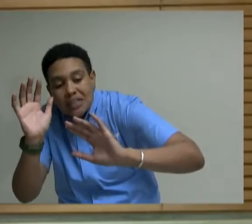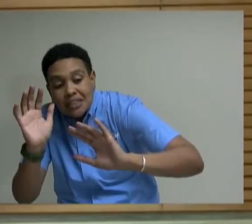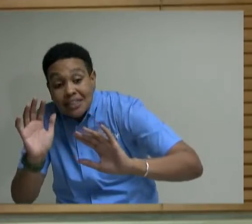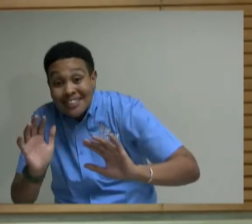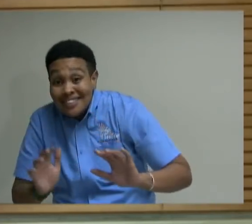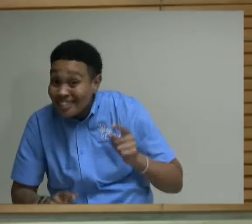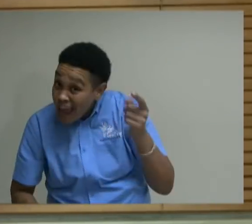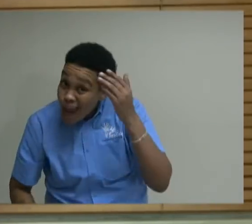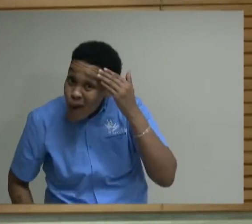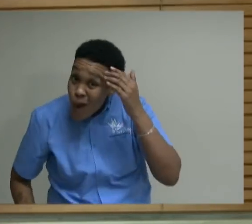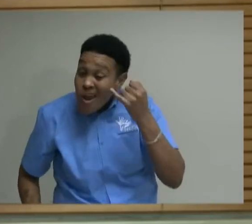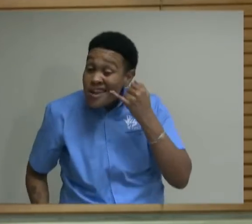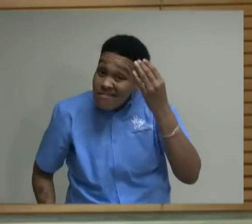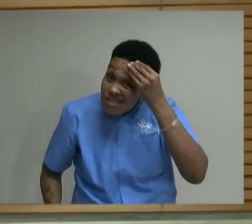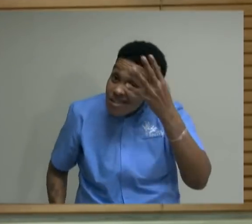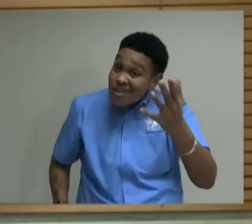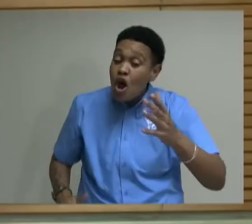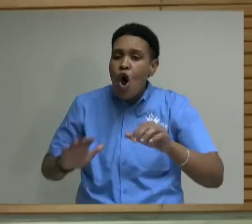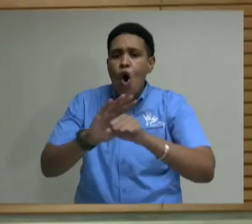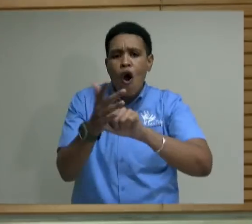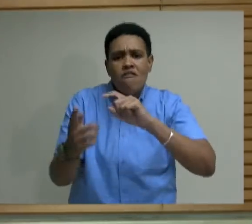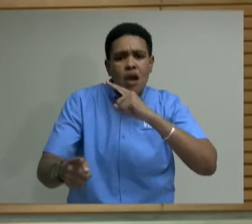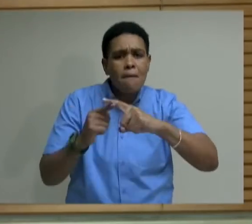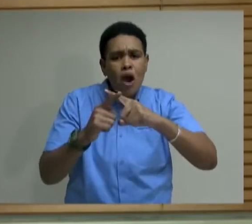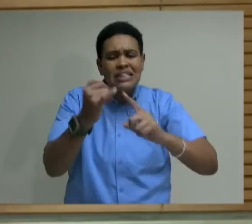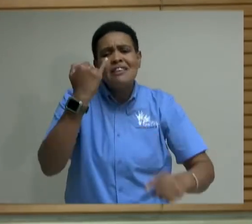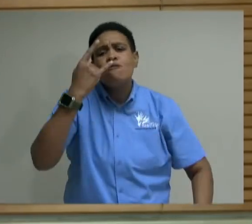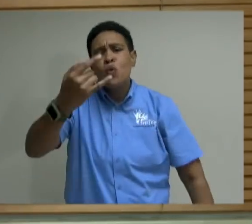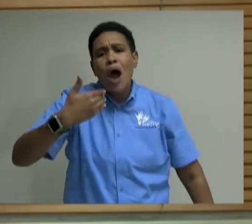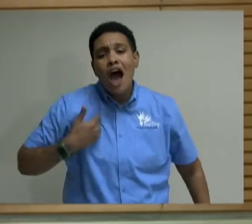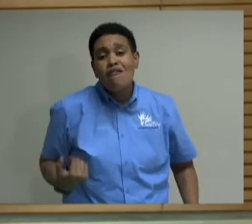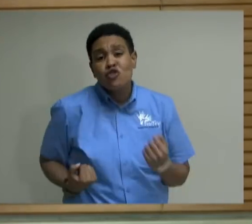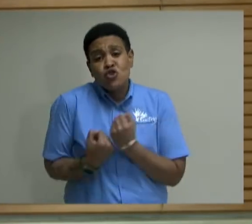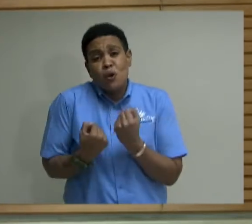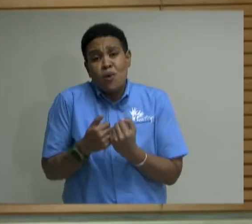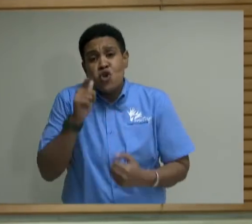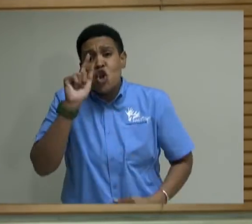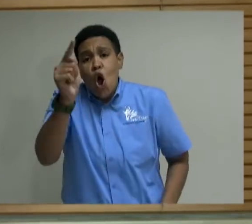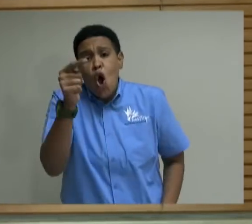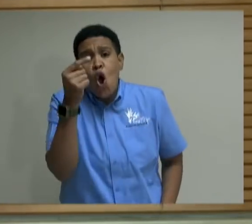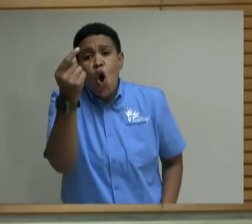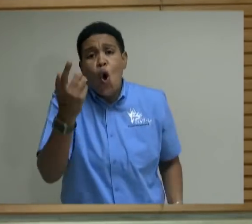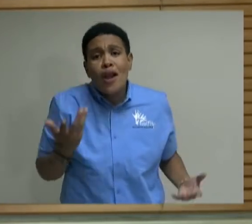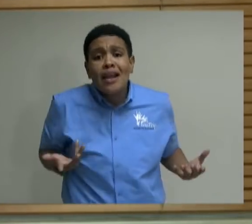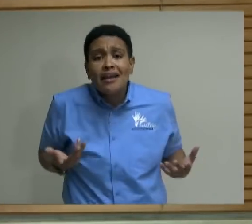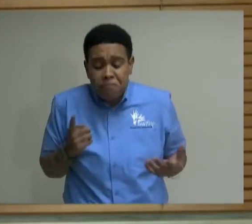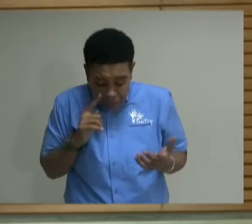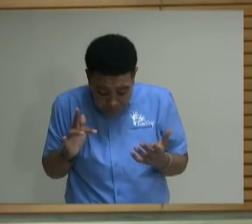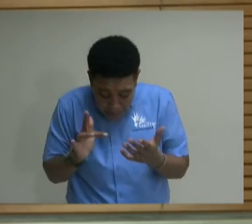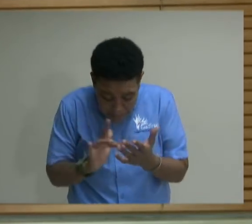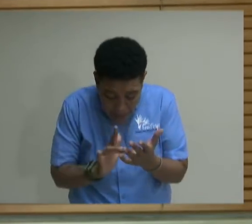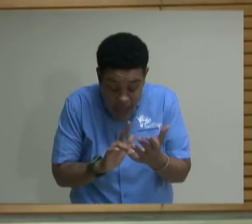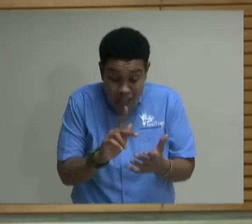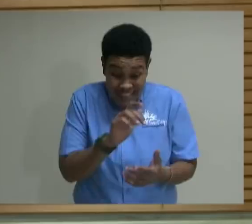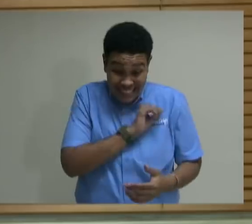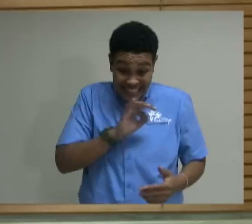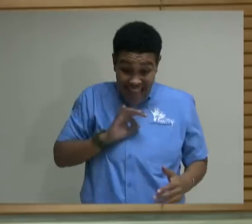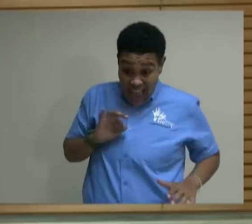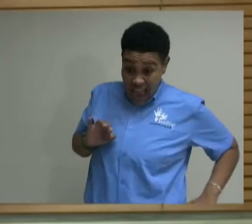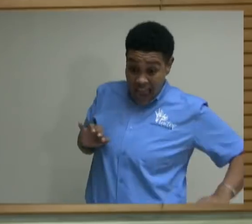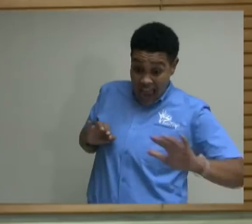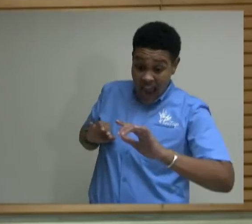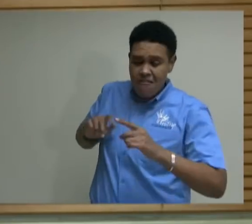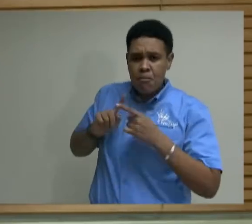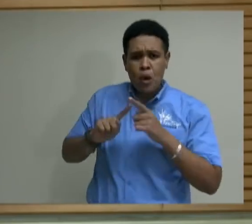declared COVID positive, once you have the support of not just the medical personnel, but the team